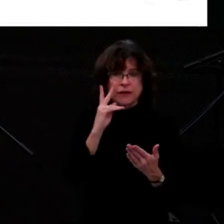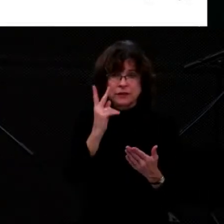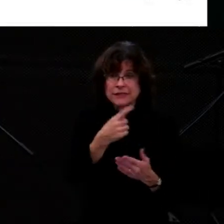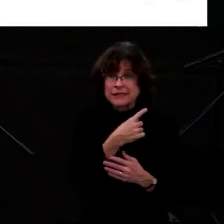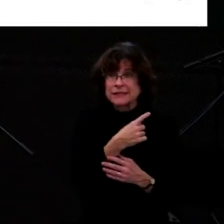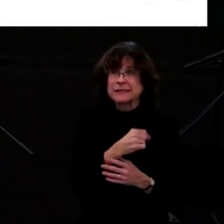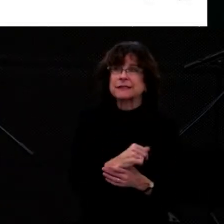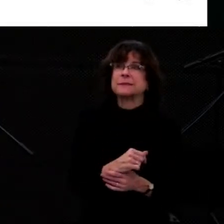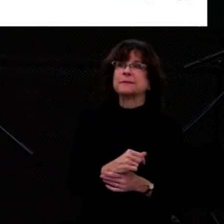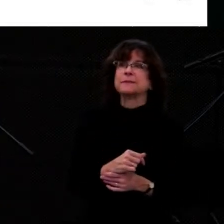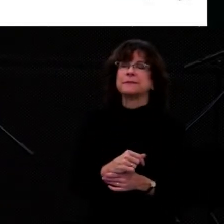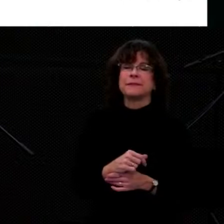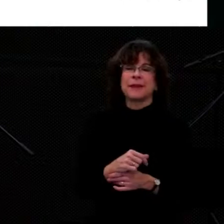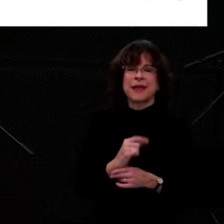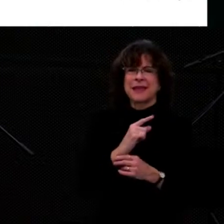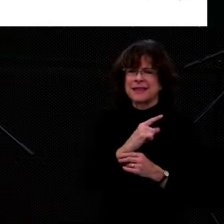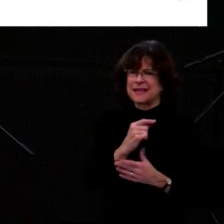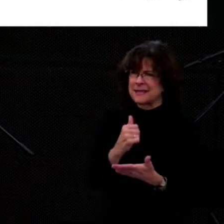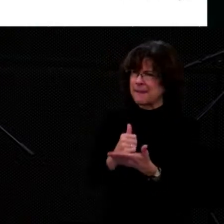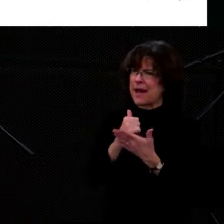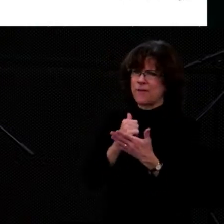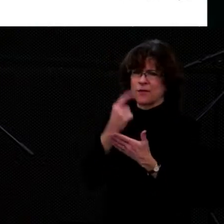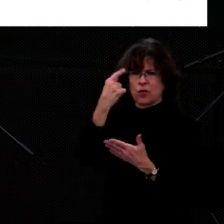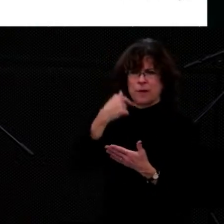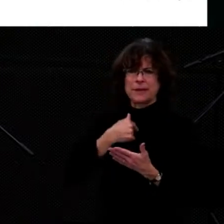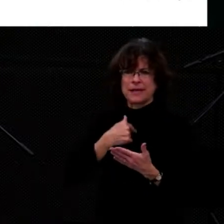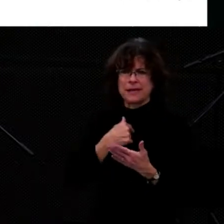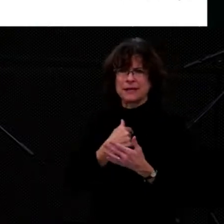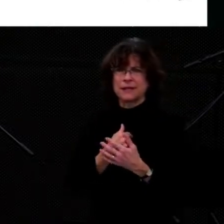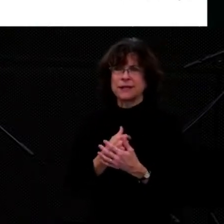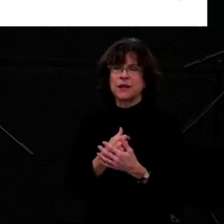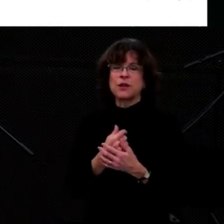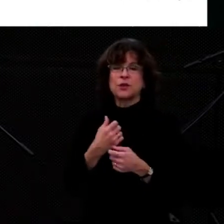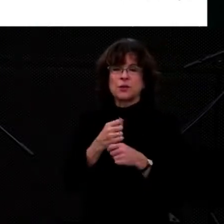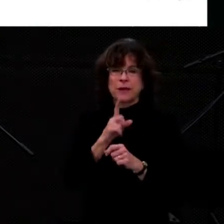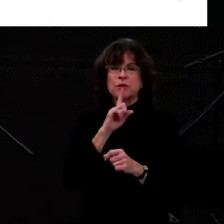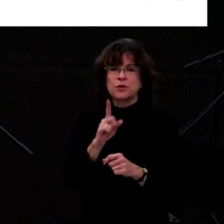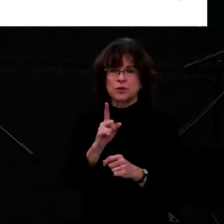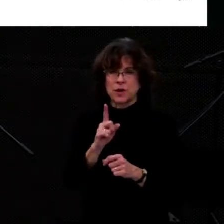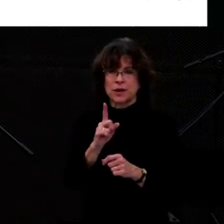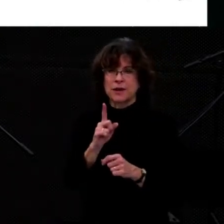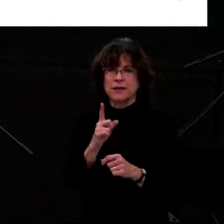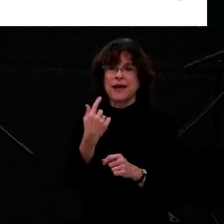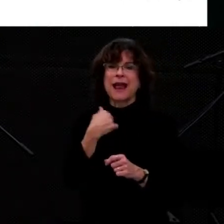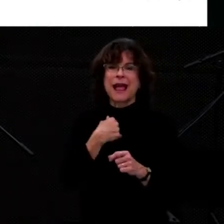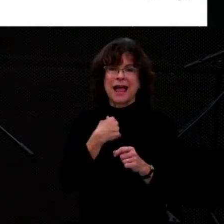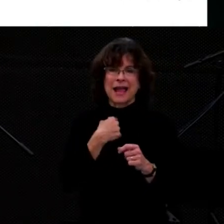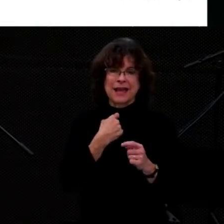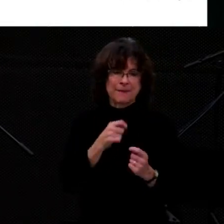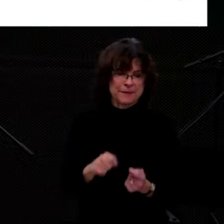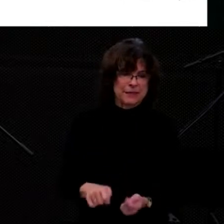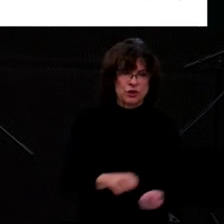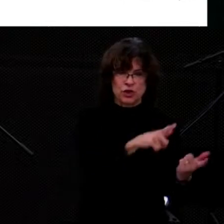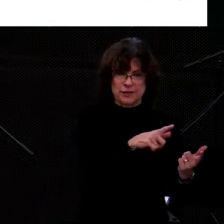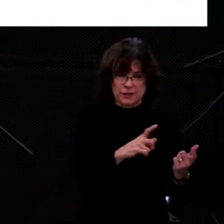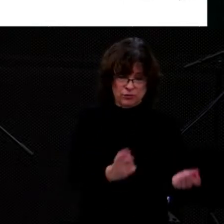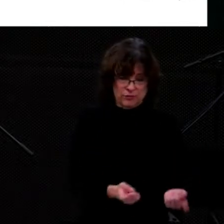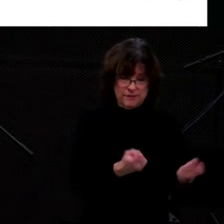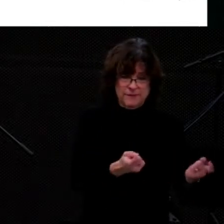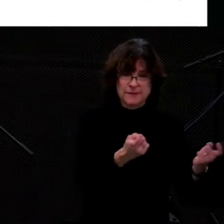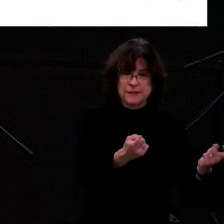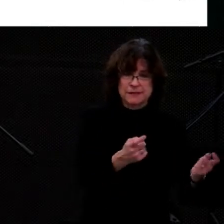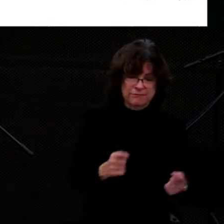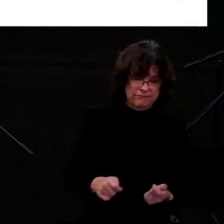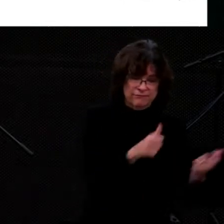before. This has been incredibly helpful in my life to root out pride and to cultivate humility. And guess what? I still need it.